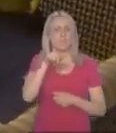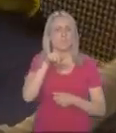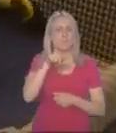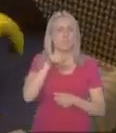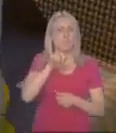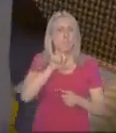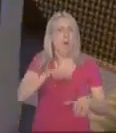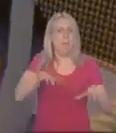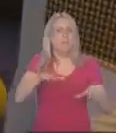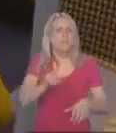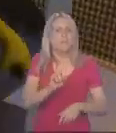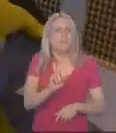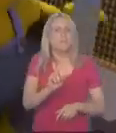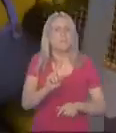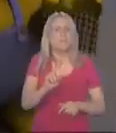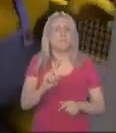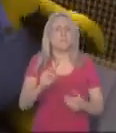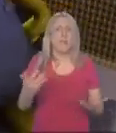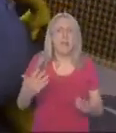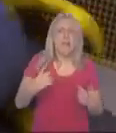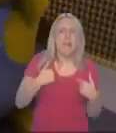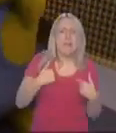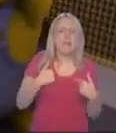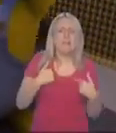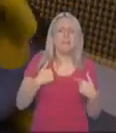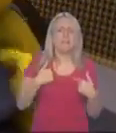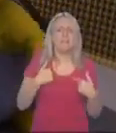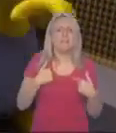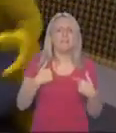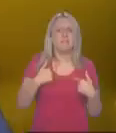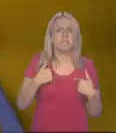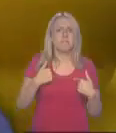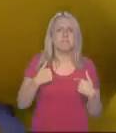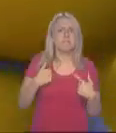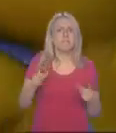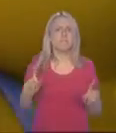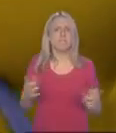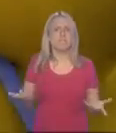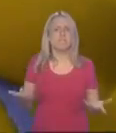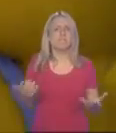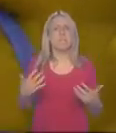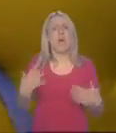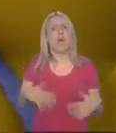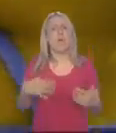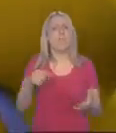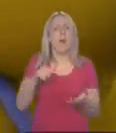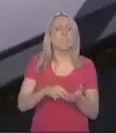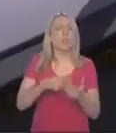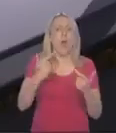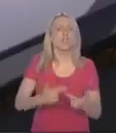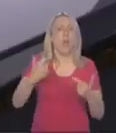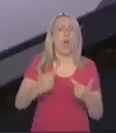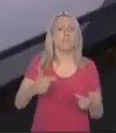What happened then? Where am I? Oh, well, Buttons. Loads and loads